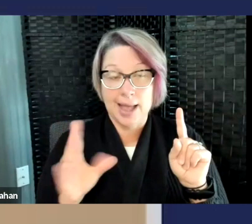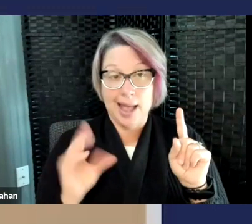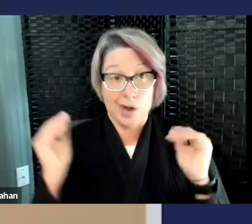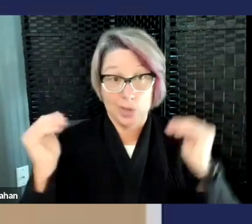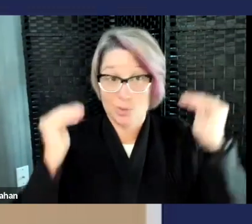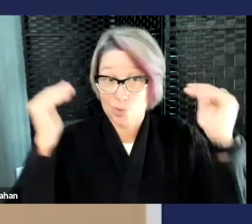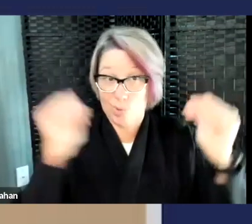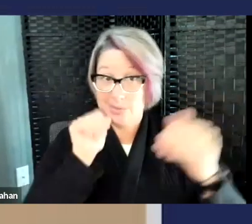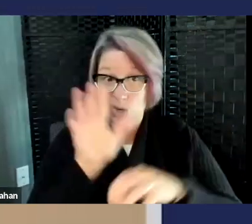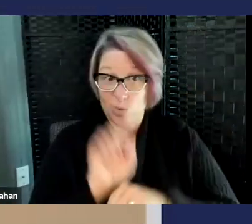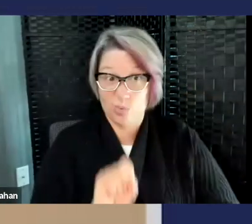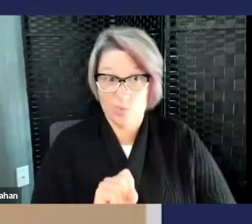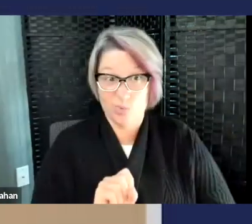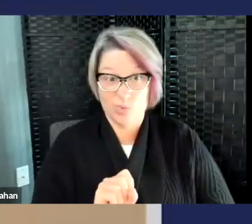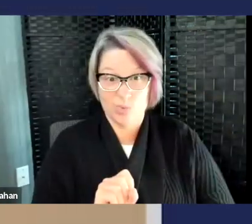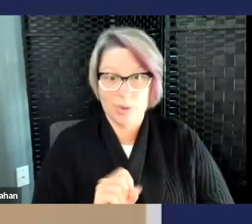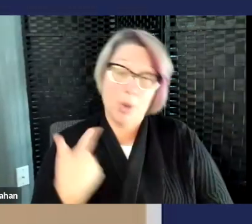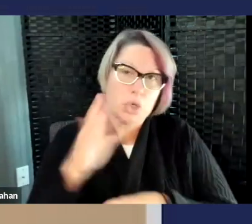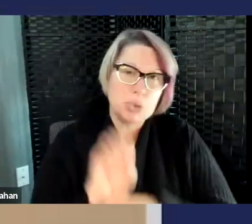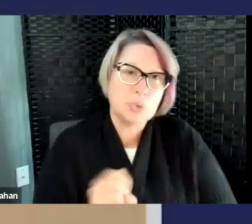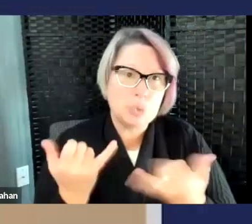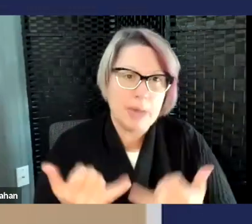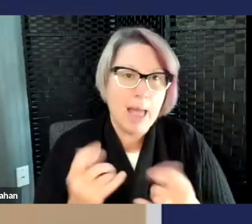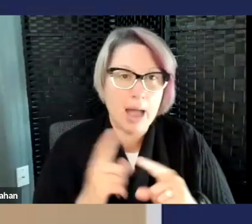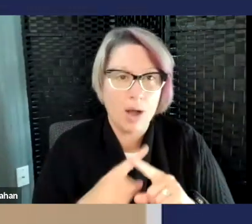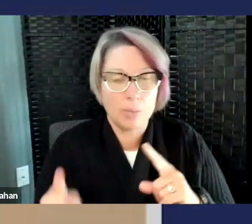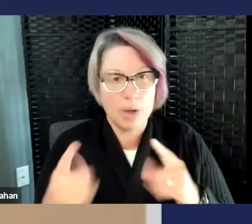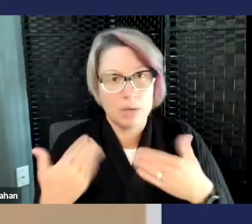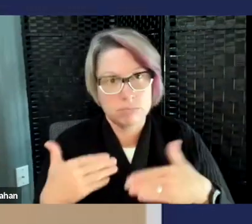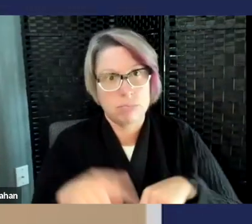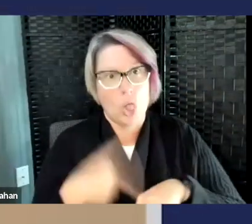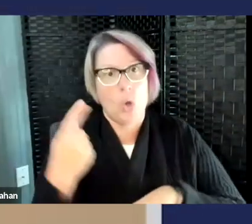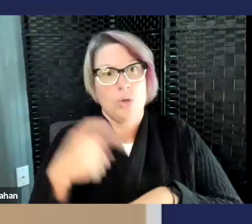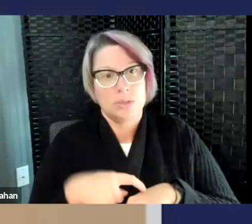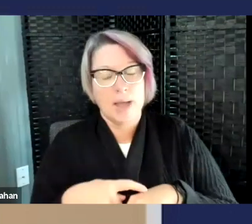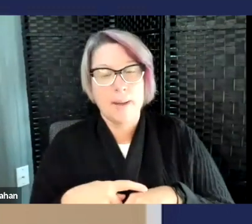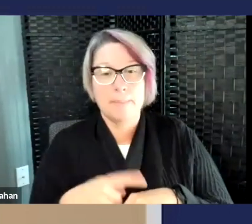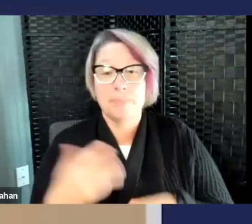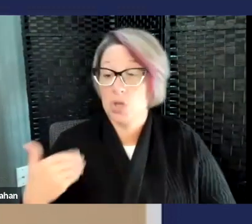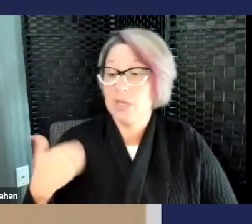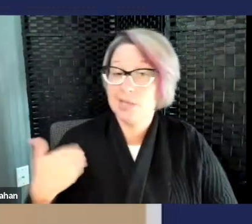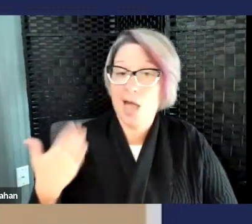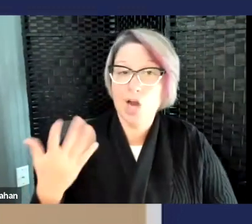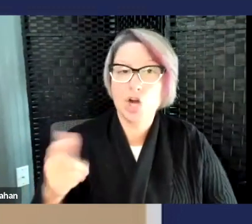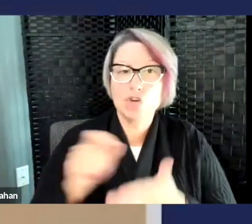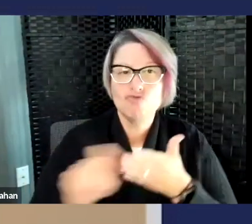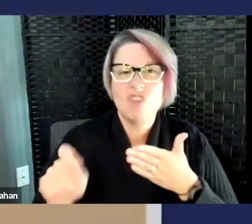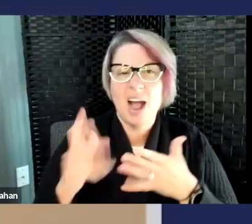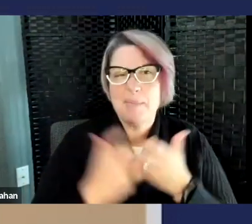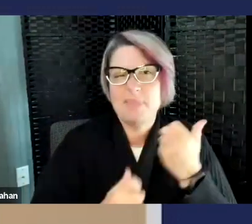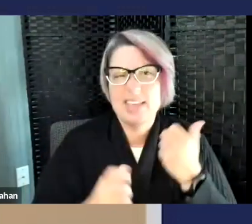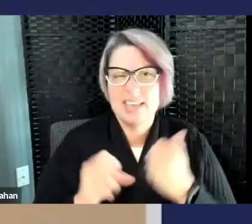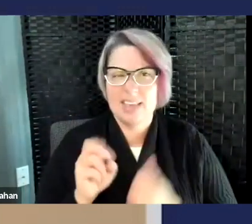used to yet, or we're used to it now, but it took a long time. When we were younger, you would maybe write a mean note, or you would say